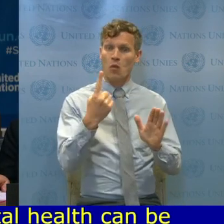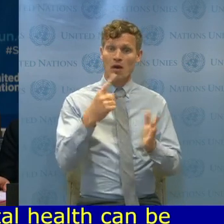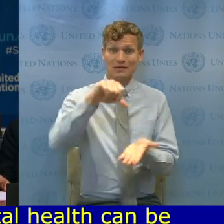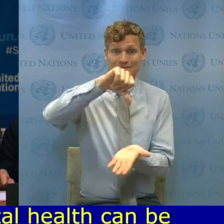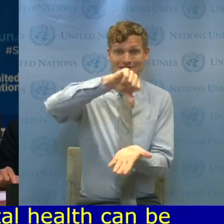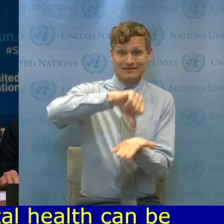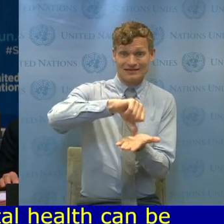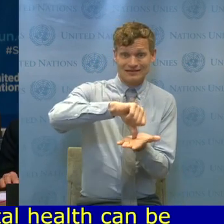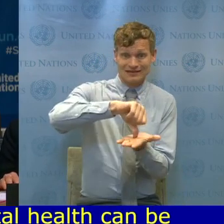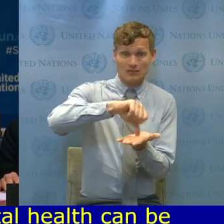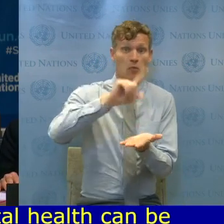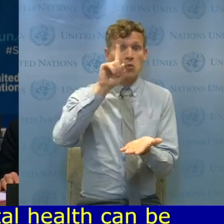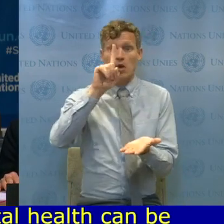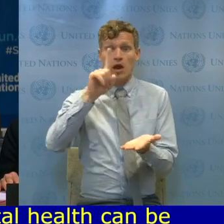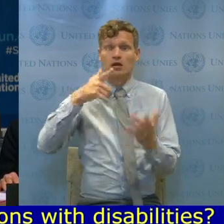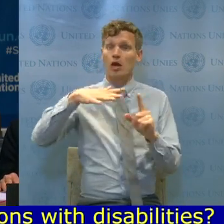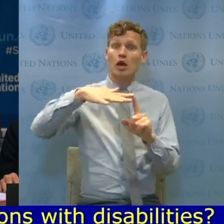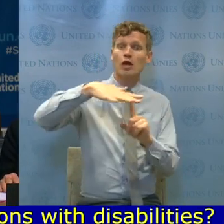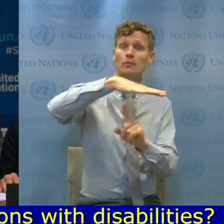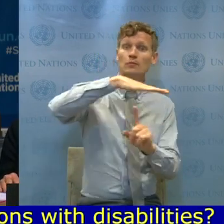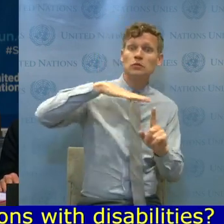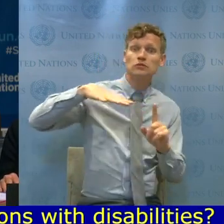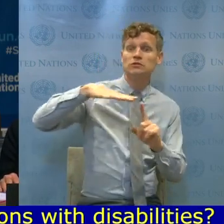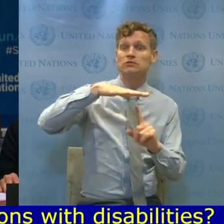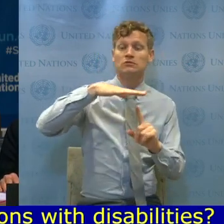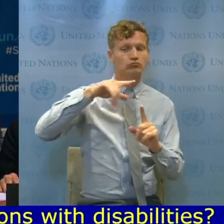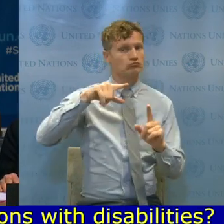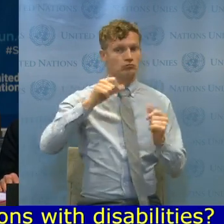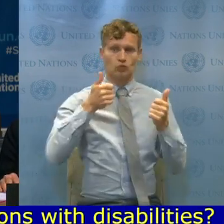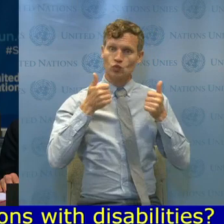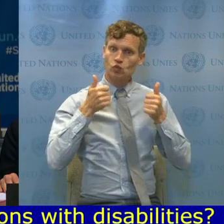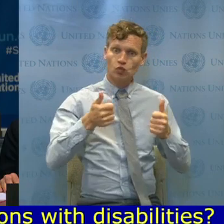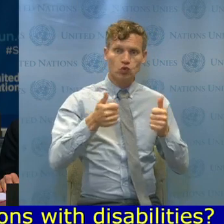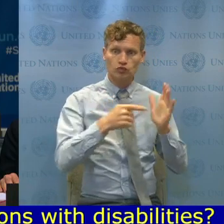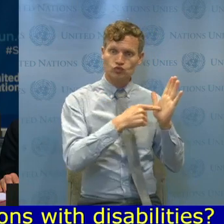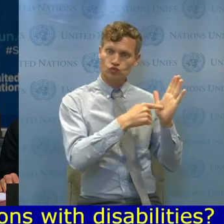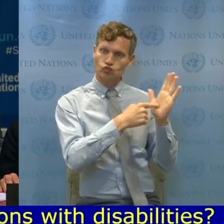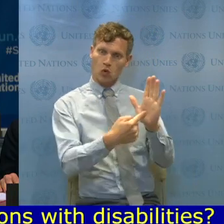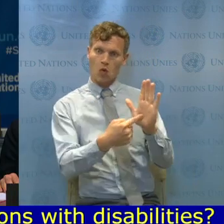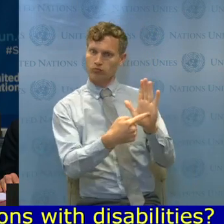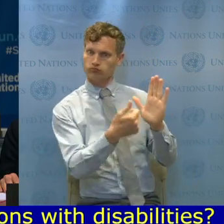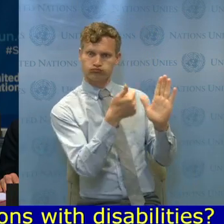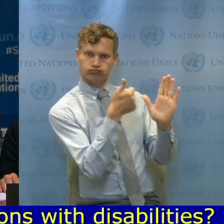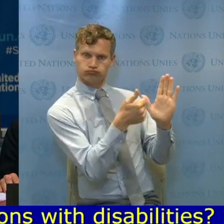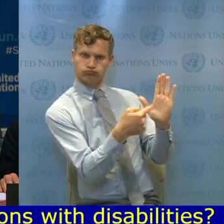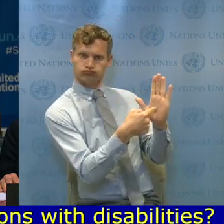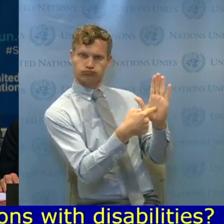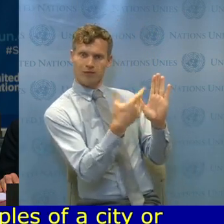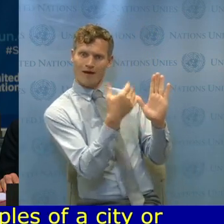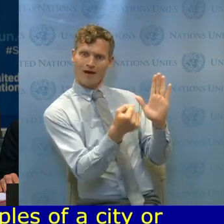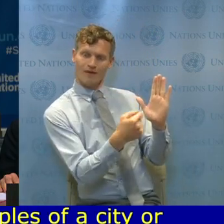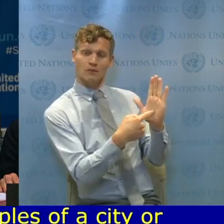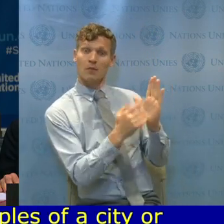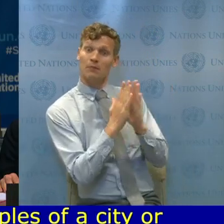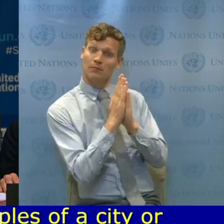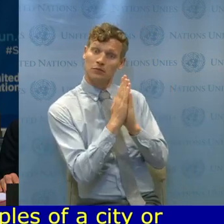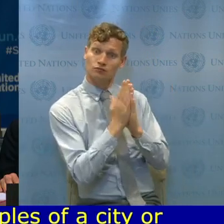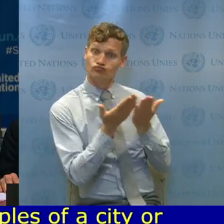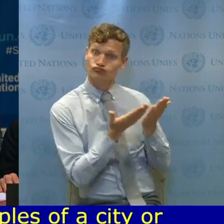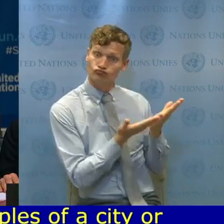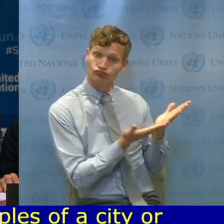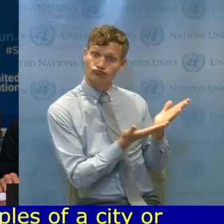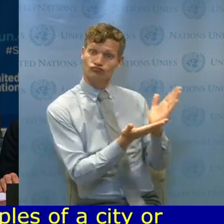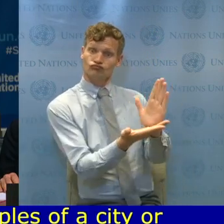and discuss why and how community-based rehabilitation and inclusive development has helped in making